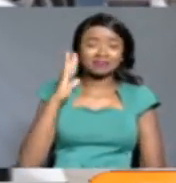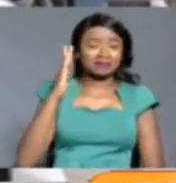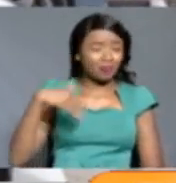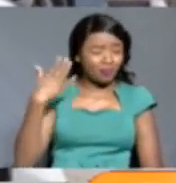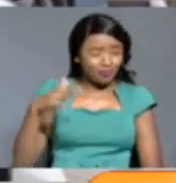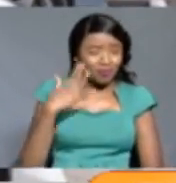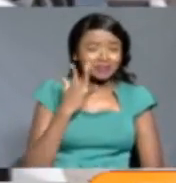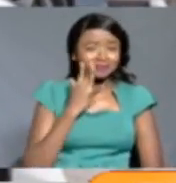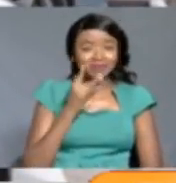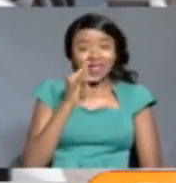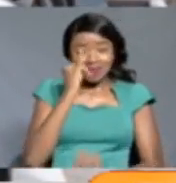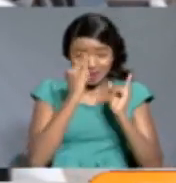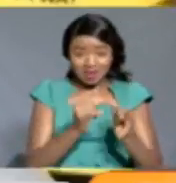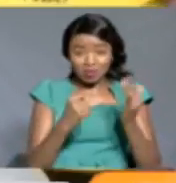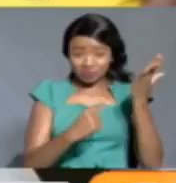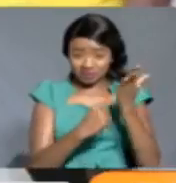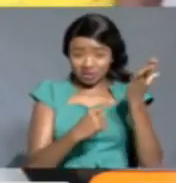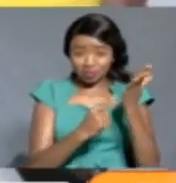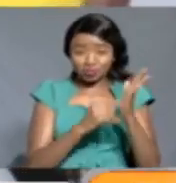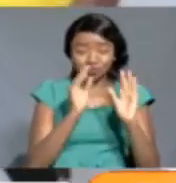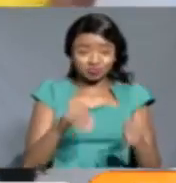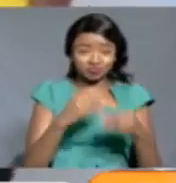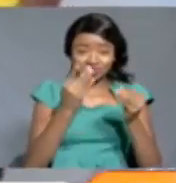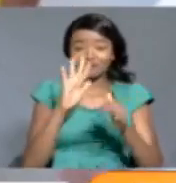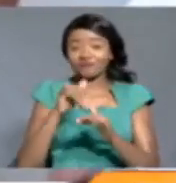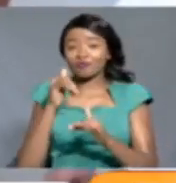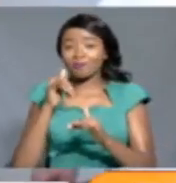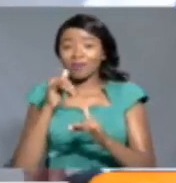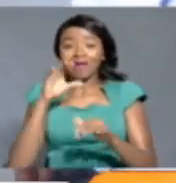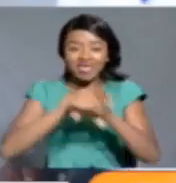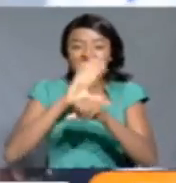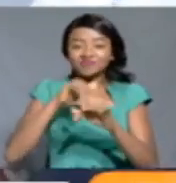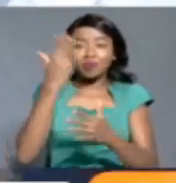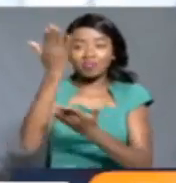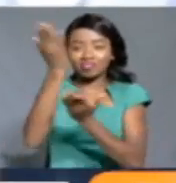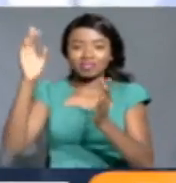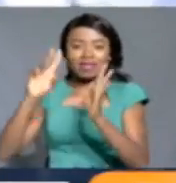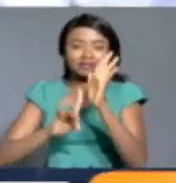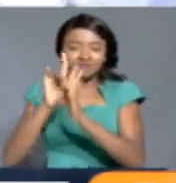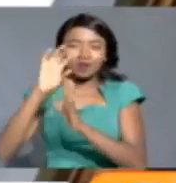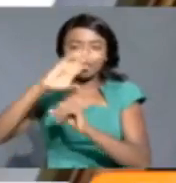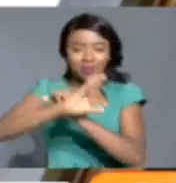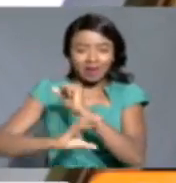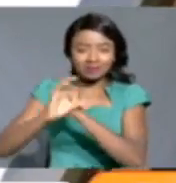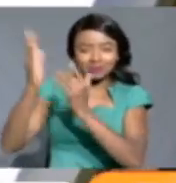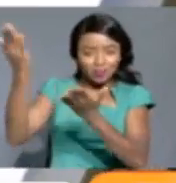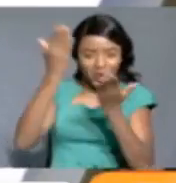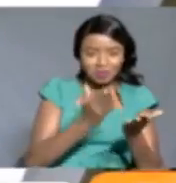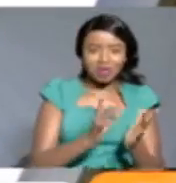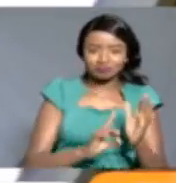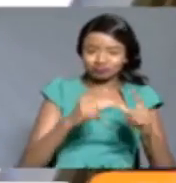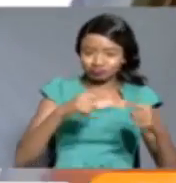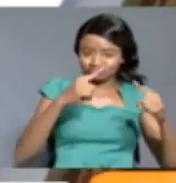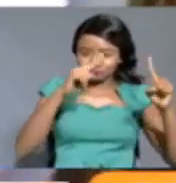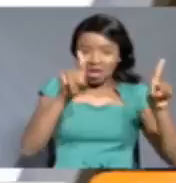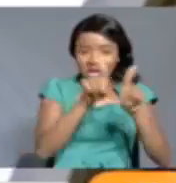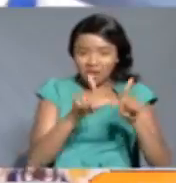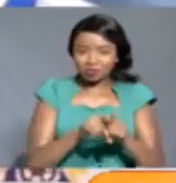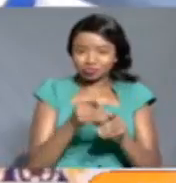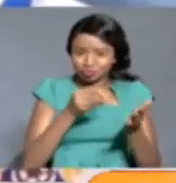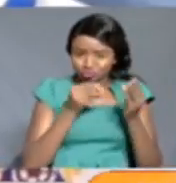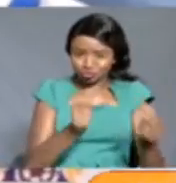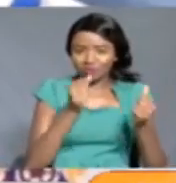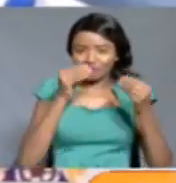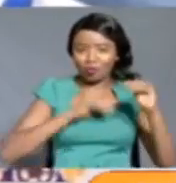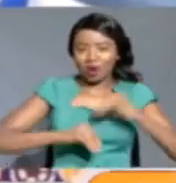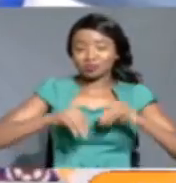and this new technology borrowed from developed countries will not only bring sanity in the transport sector but also deal with corruption.